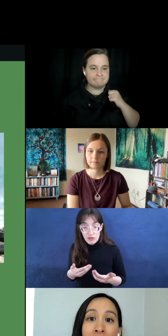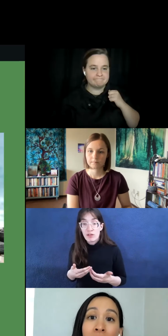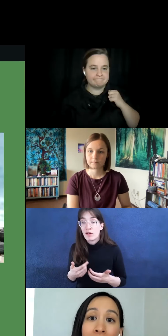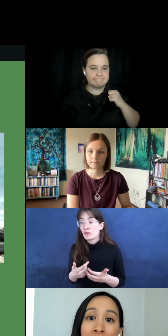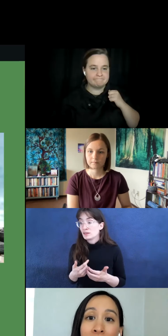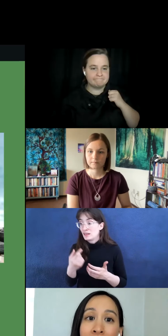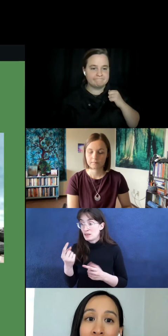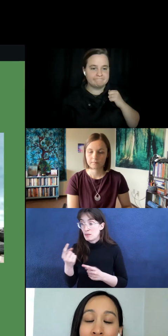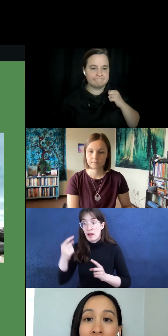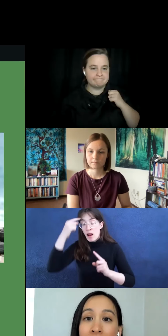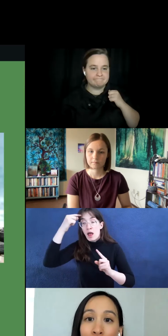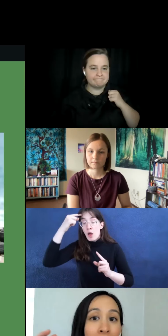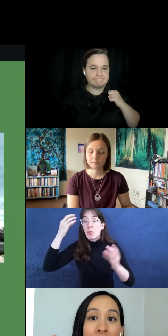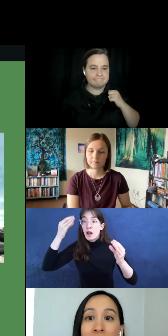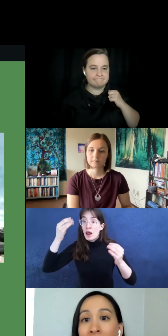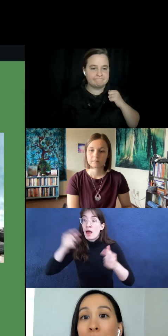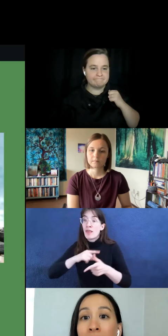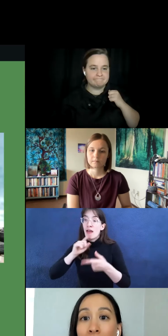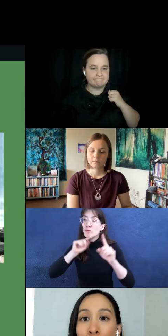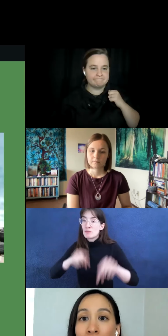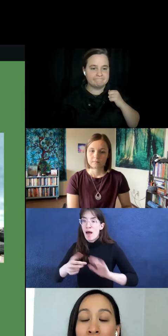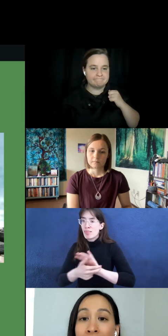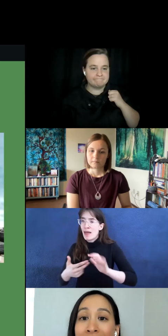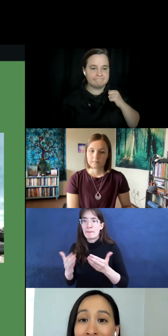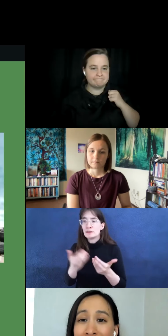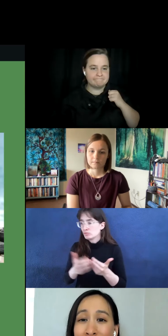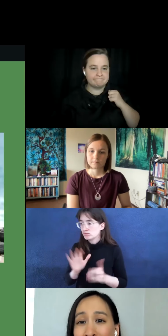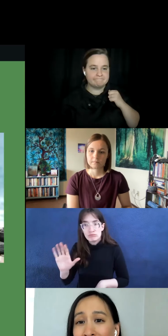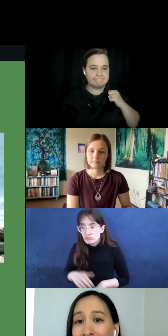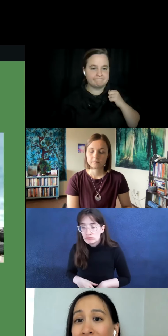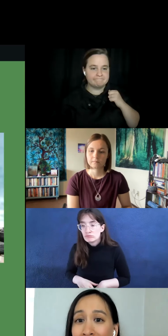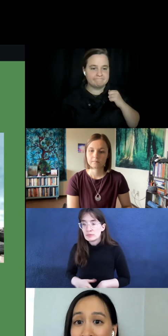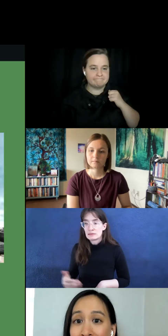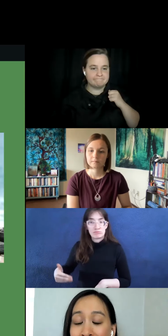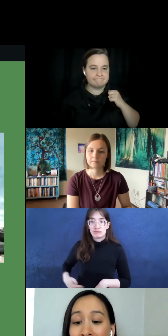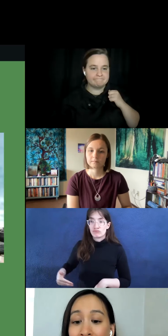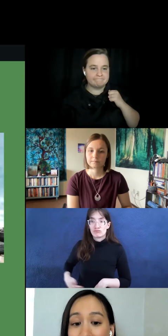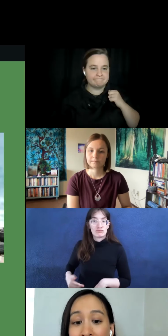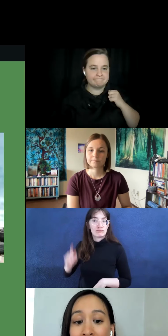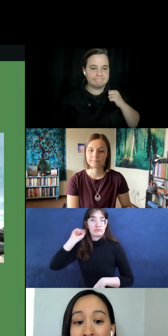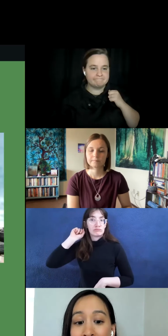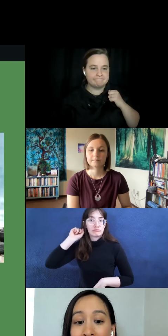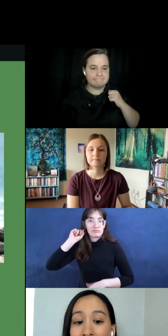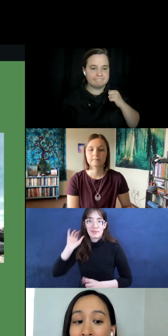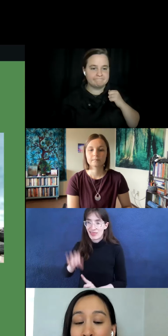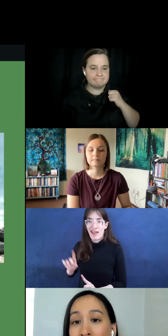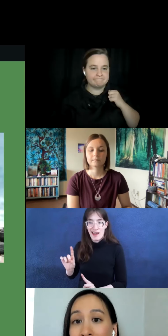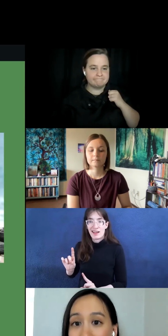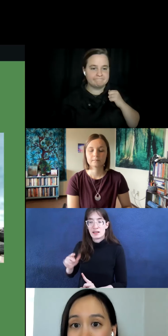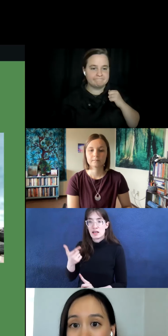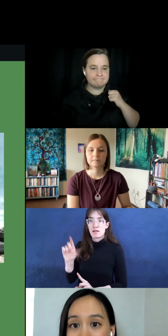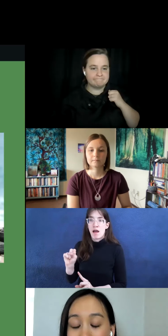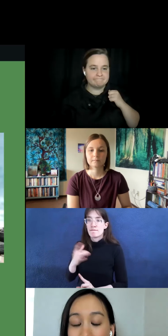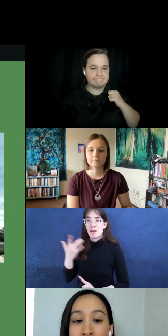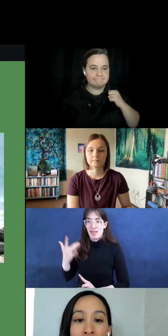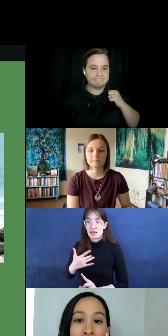starts cognitively that we can just name and label. It's a feeling in our gut, and that is a visceral